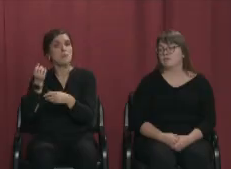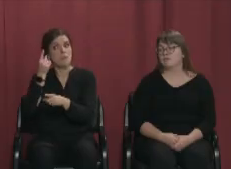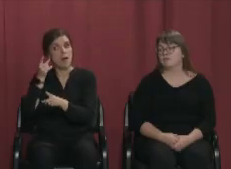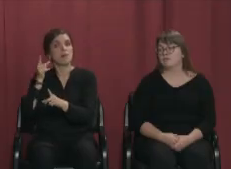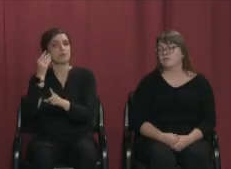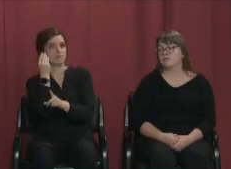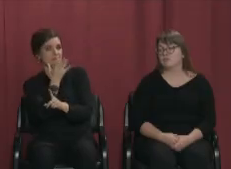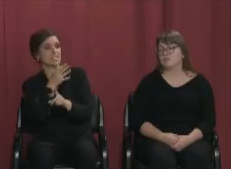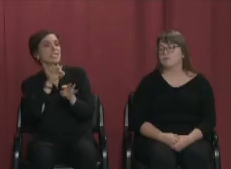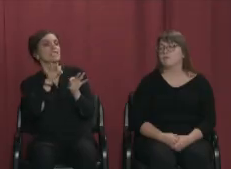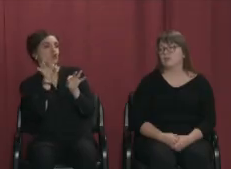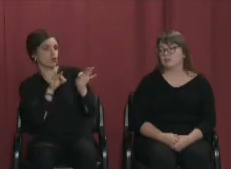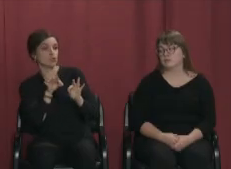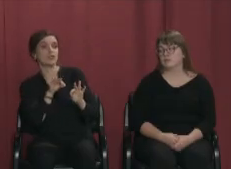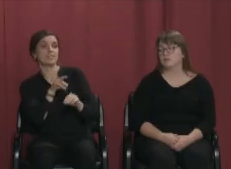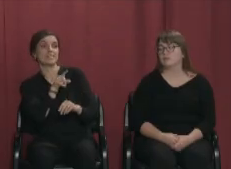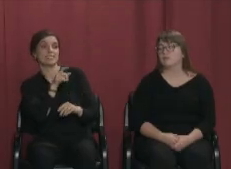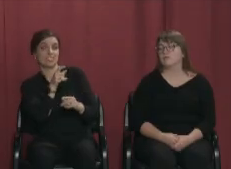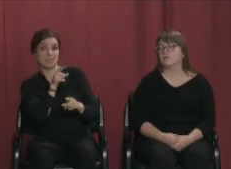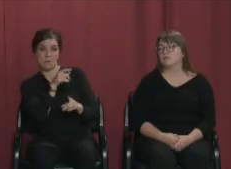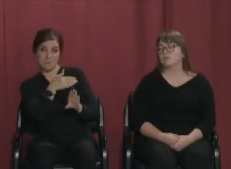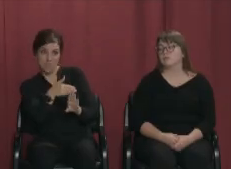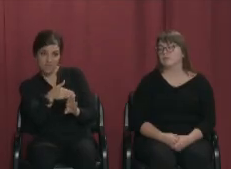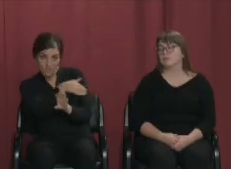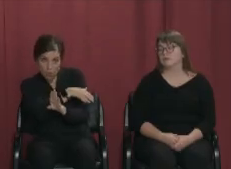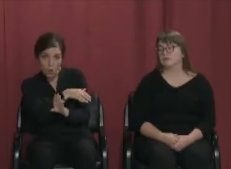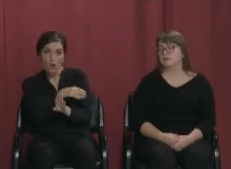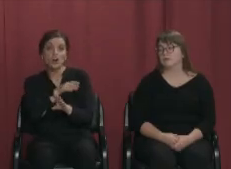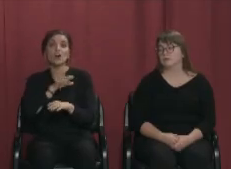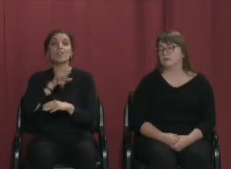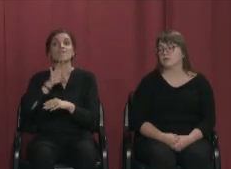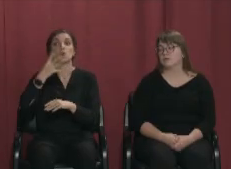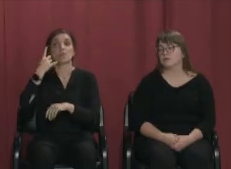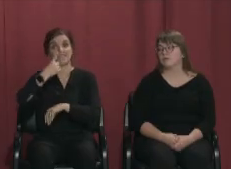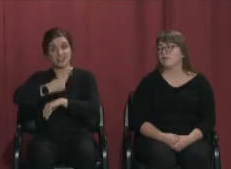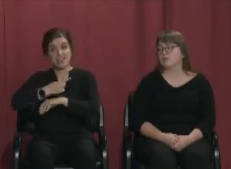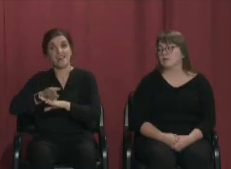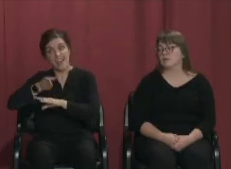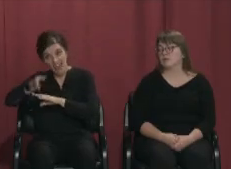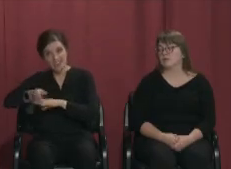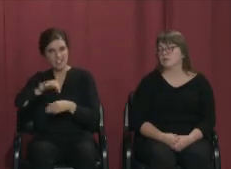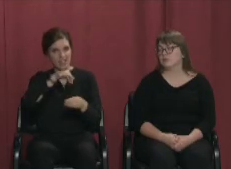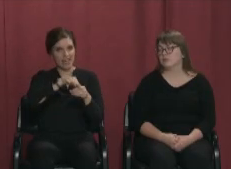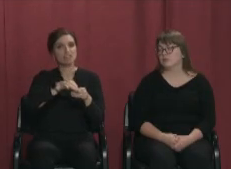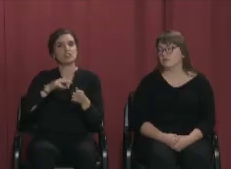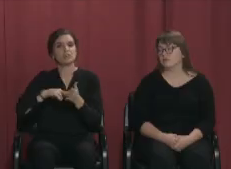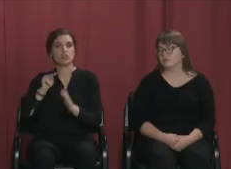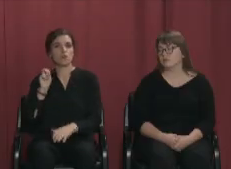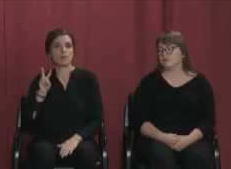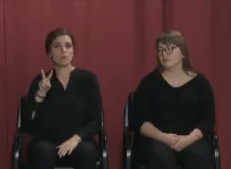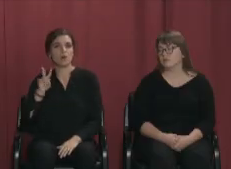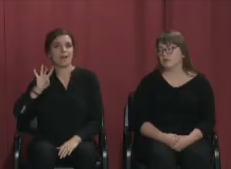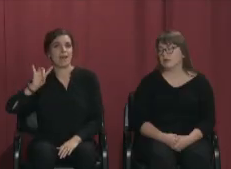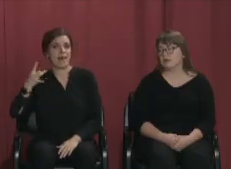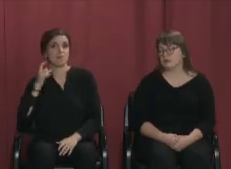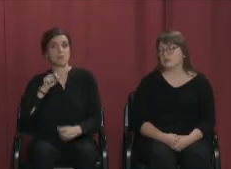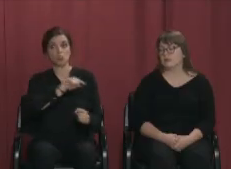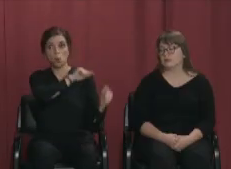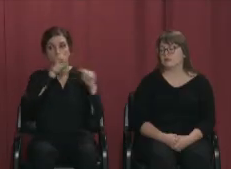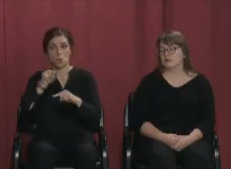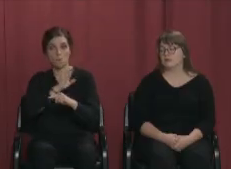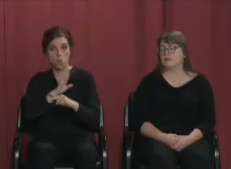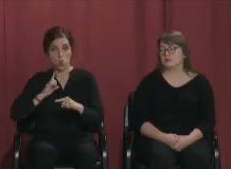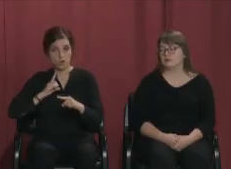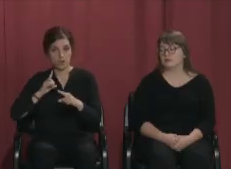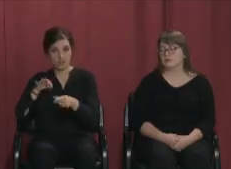come down to the Board of Elections prior to the 4th day after the election, so November 8th, in this particular election, and you have to